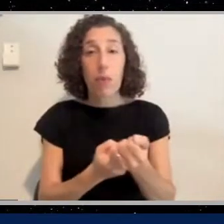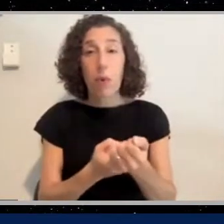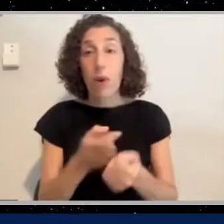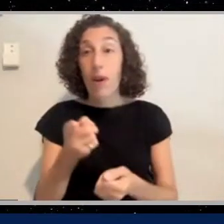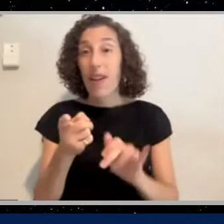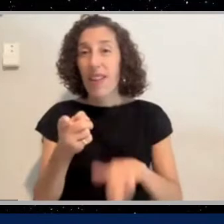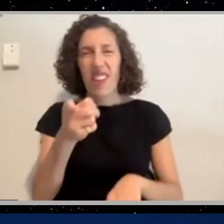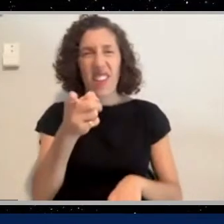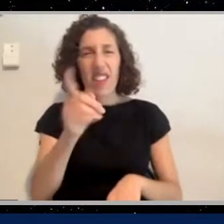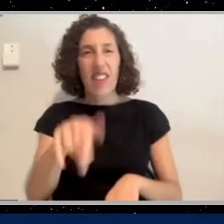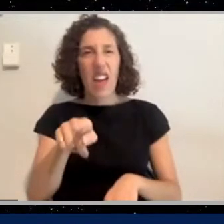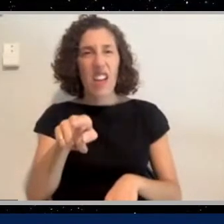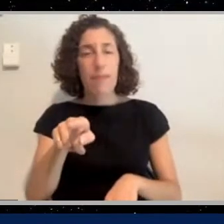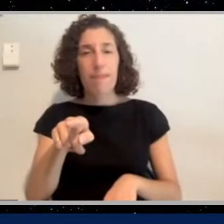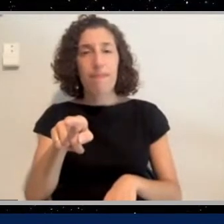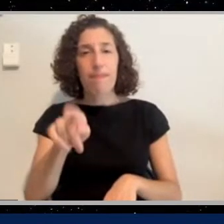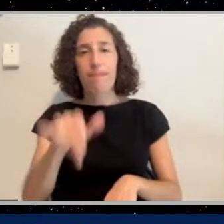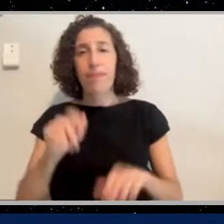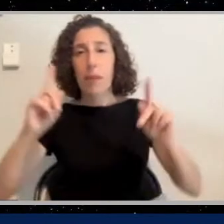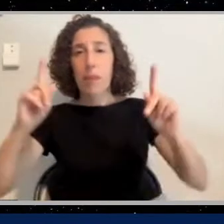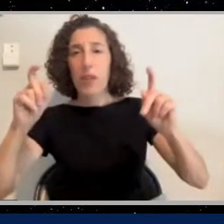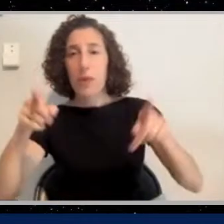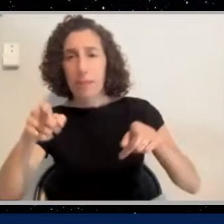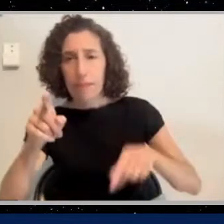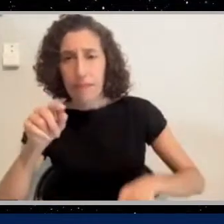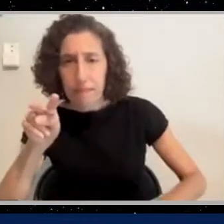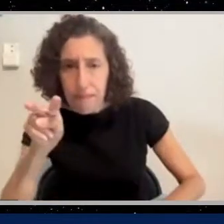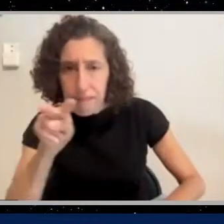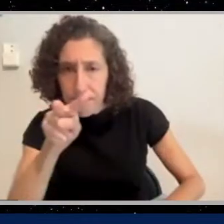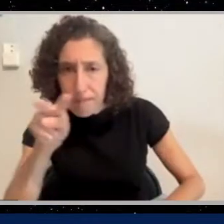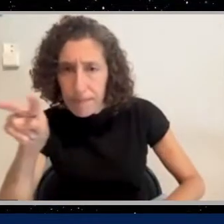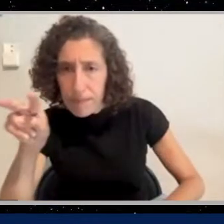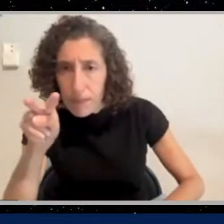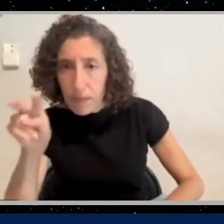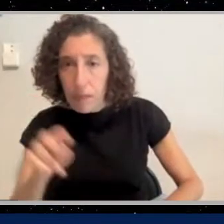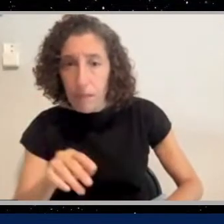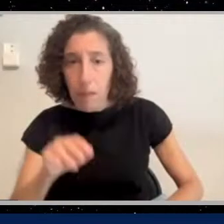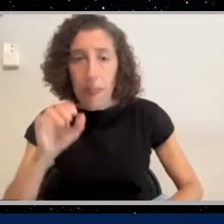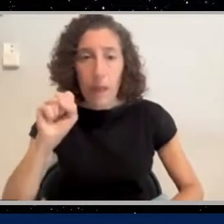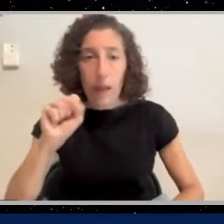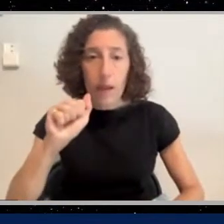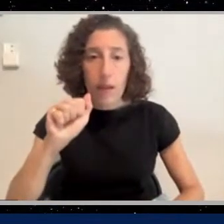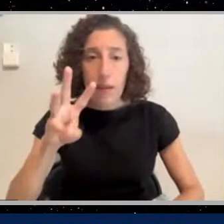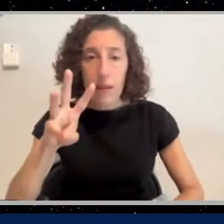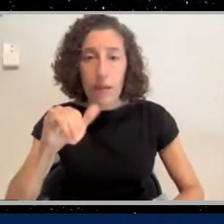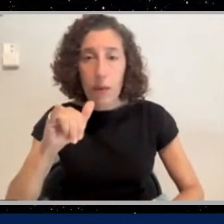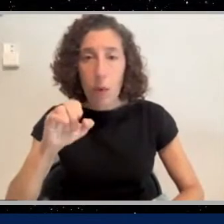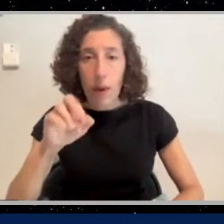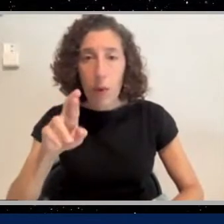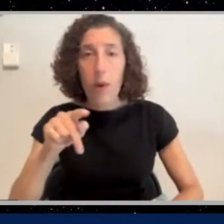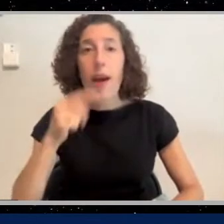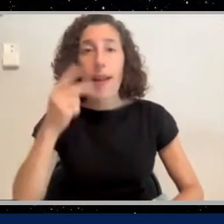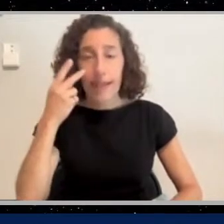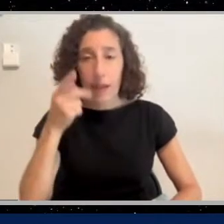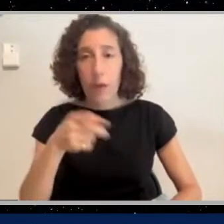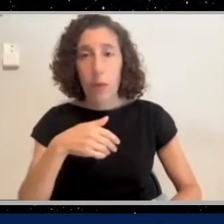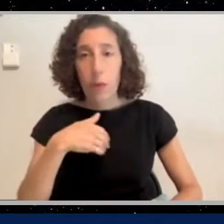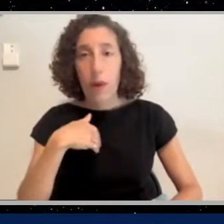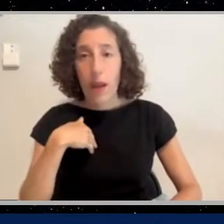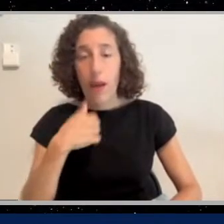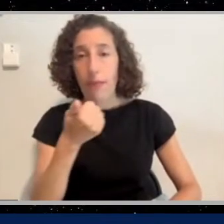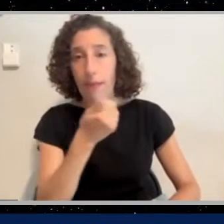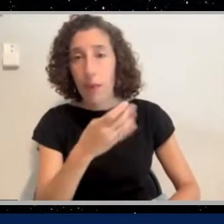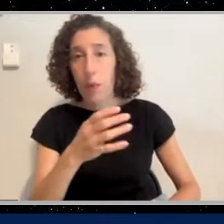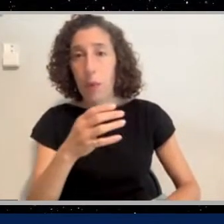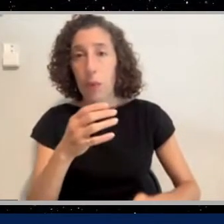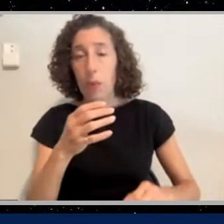because I was going to say, so Sawyer, you have a lot of additional people, like with the pictures that we've seen of just you